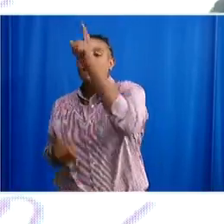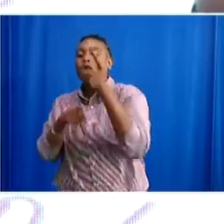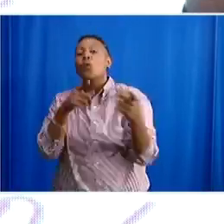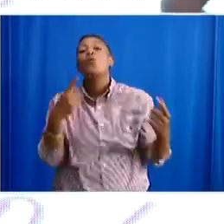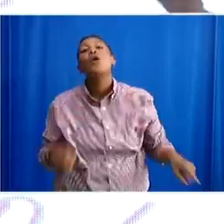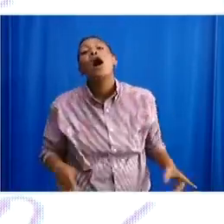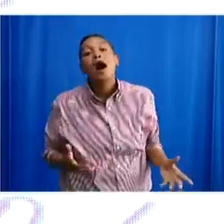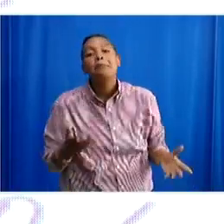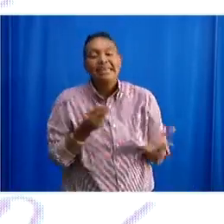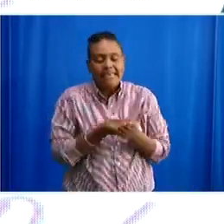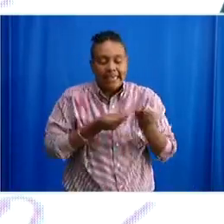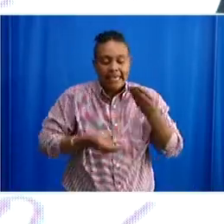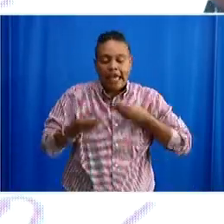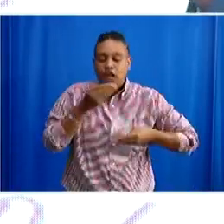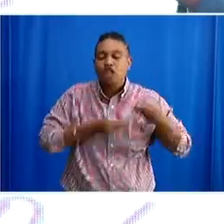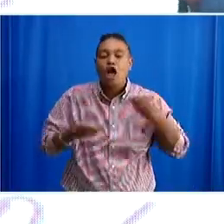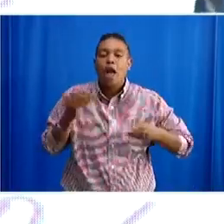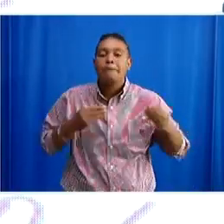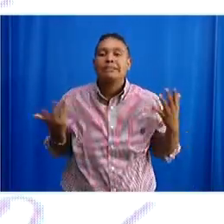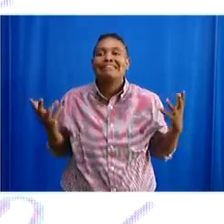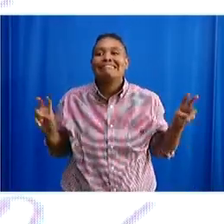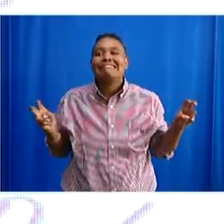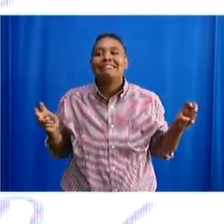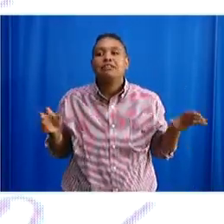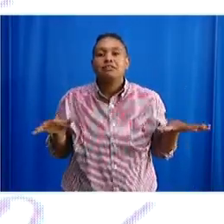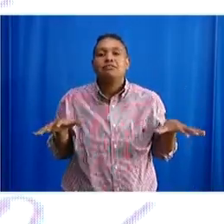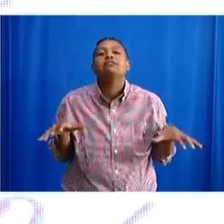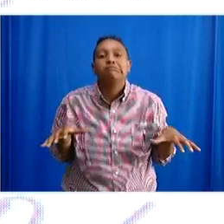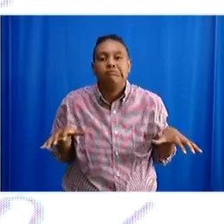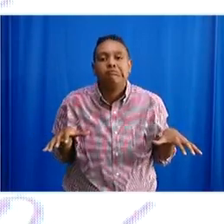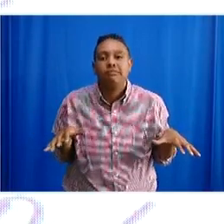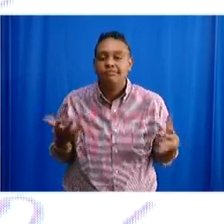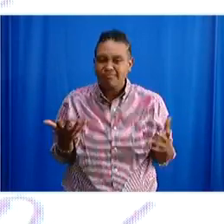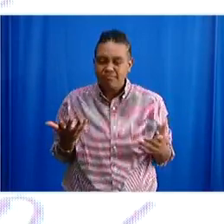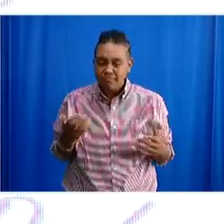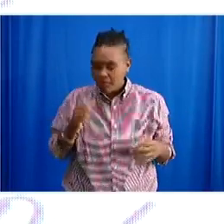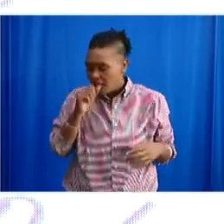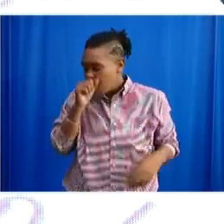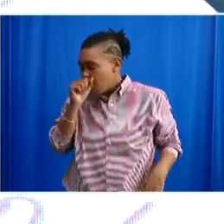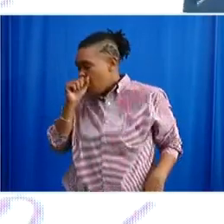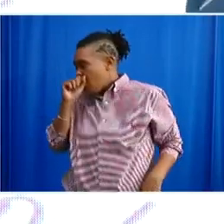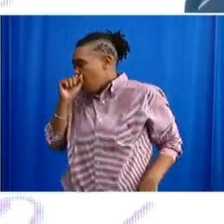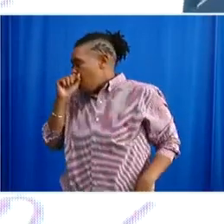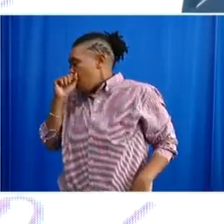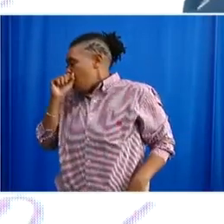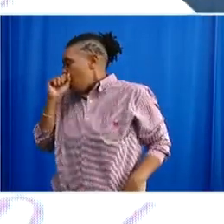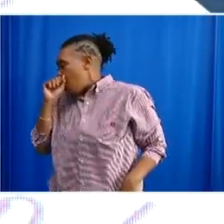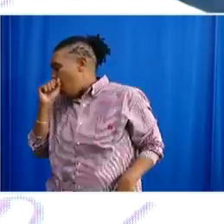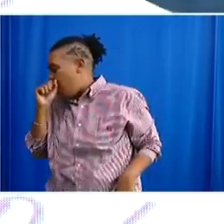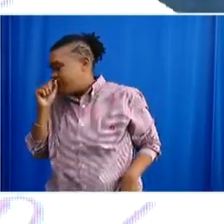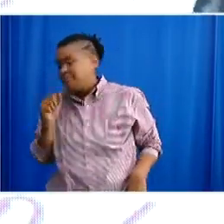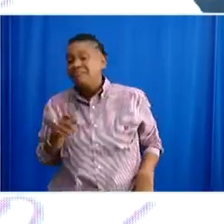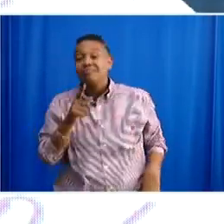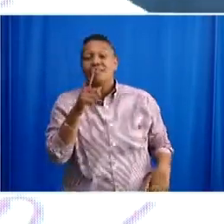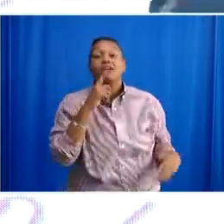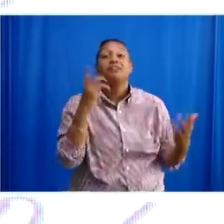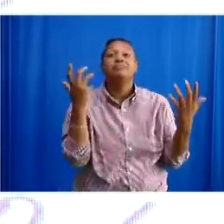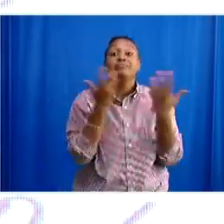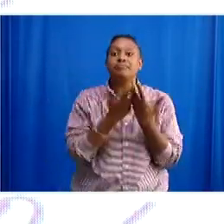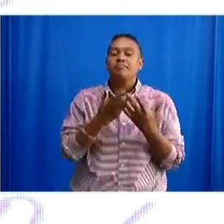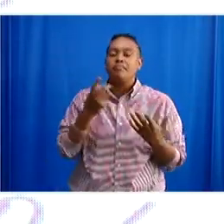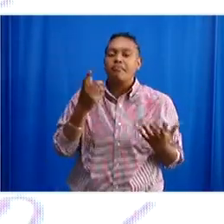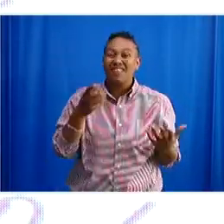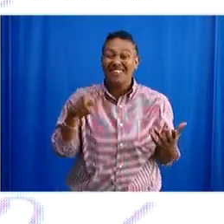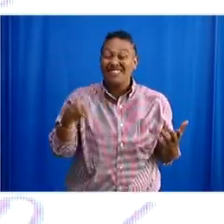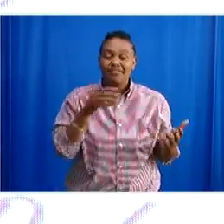in an economic sort of storm that complements the natural disaster storm that you've